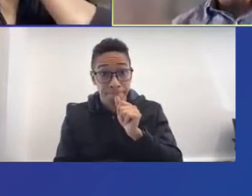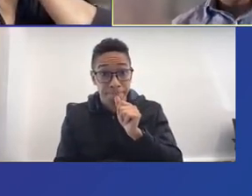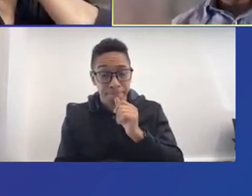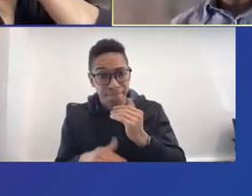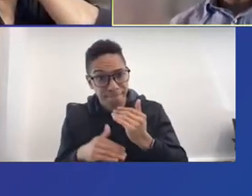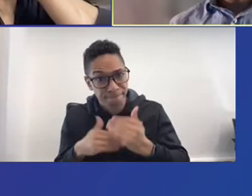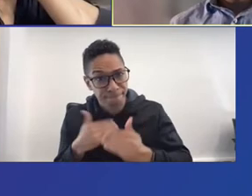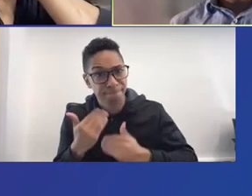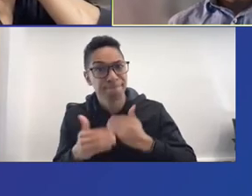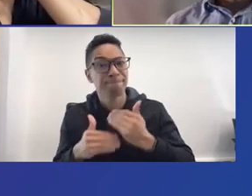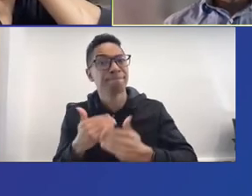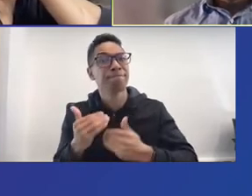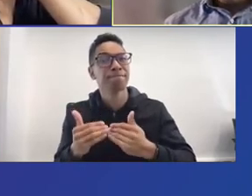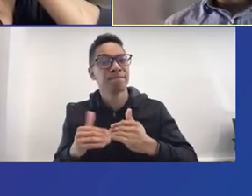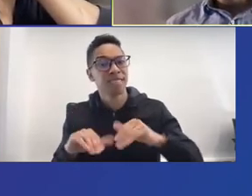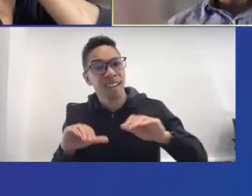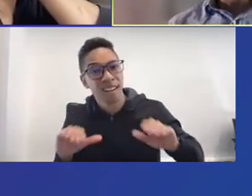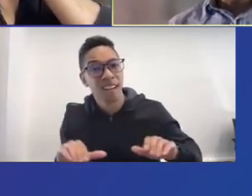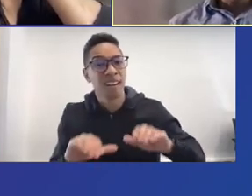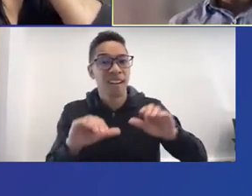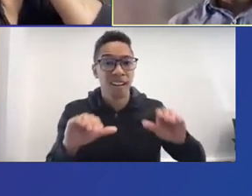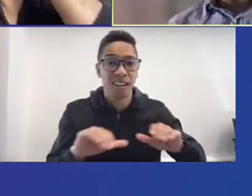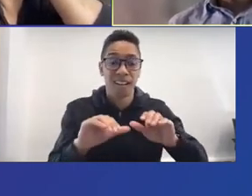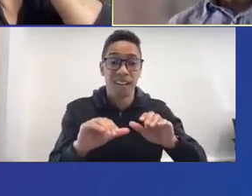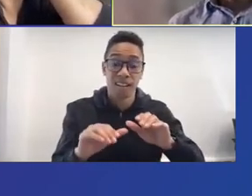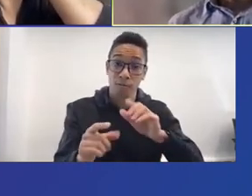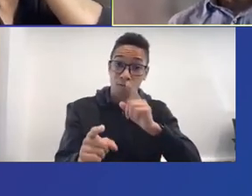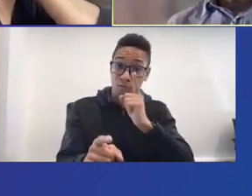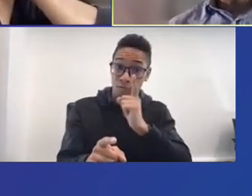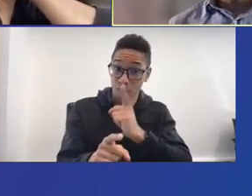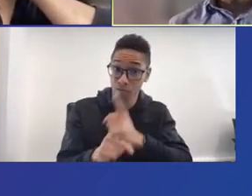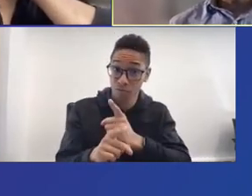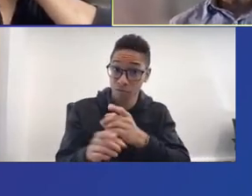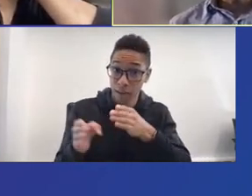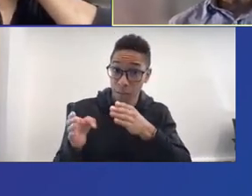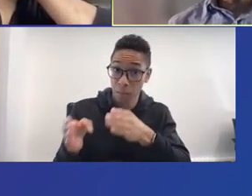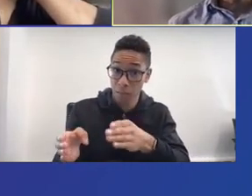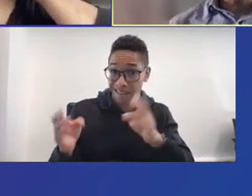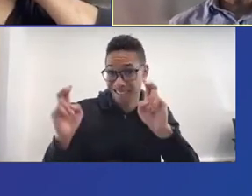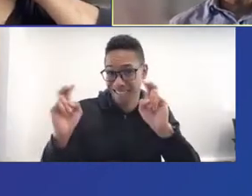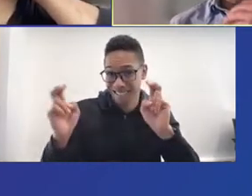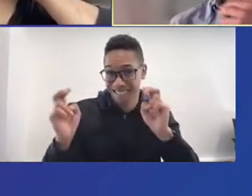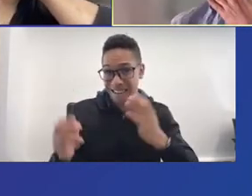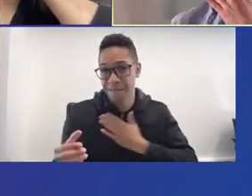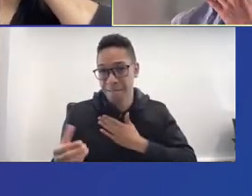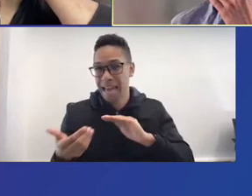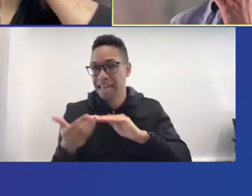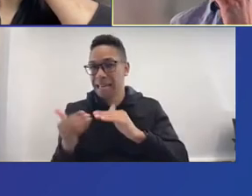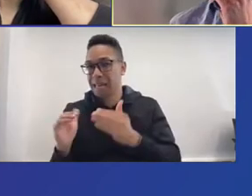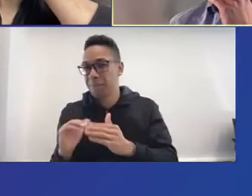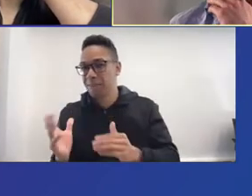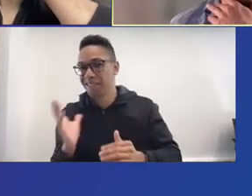do your, you know, you do it the right way, as people in my community like to say,